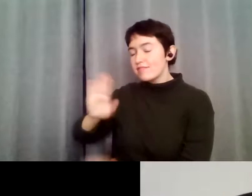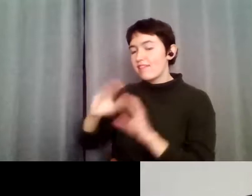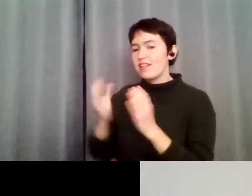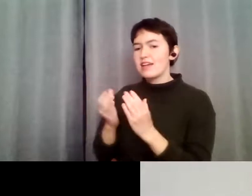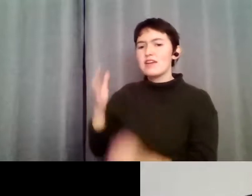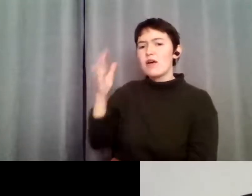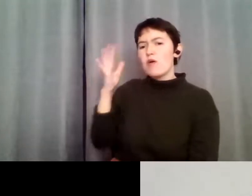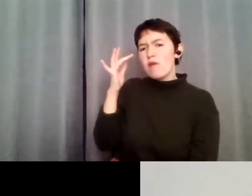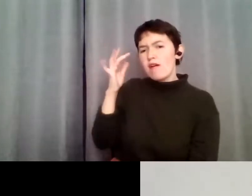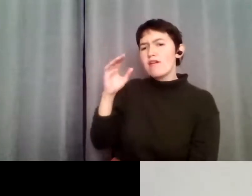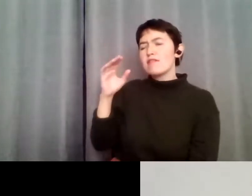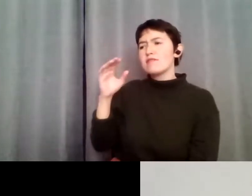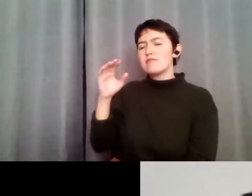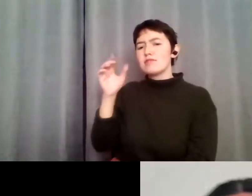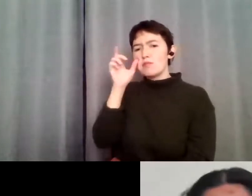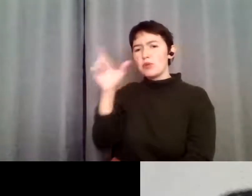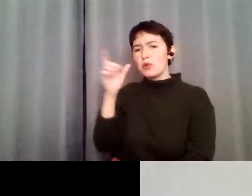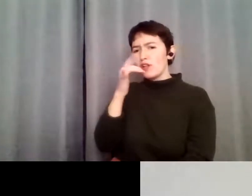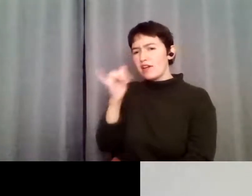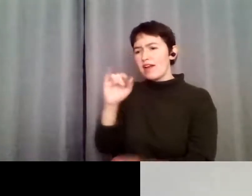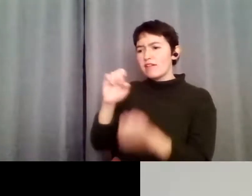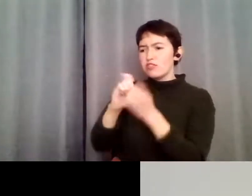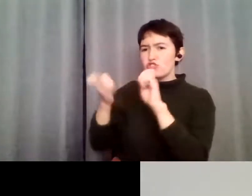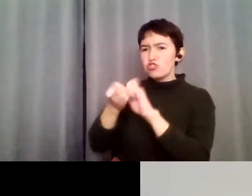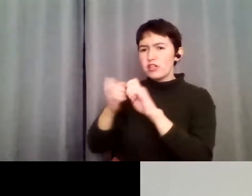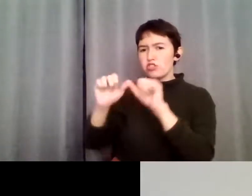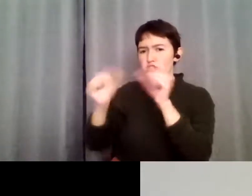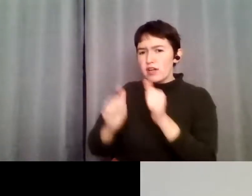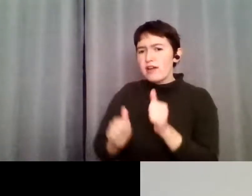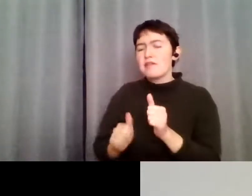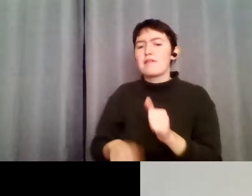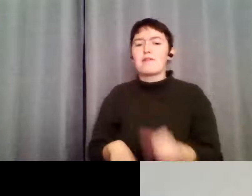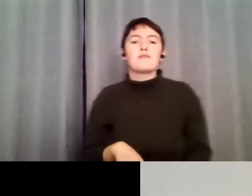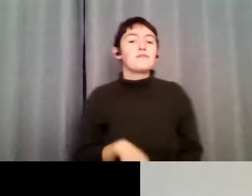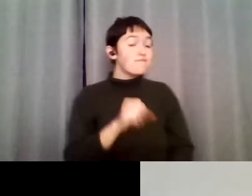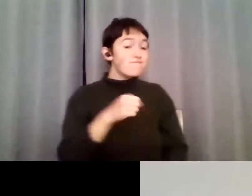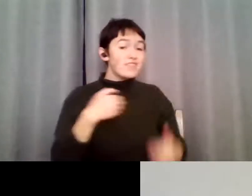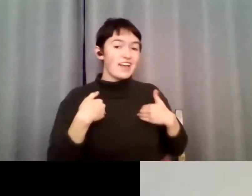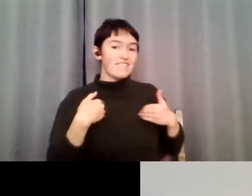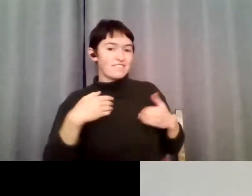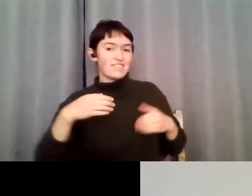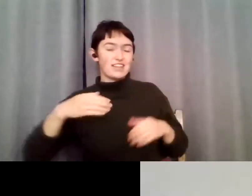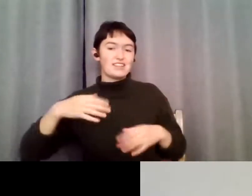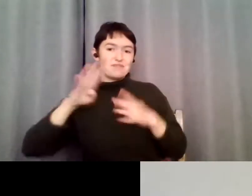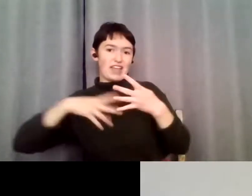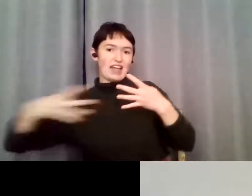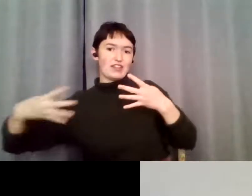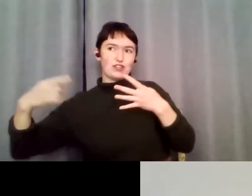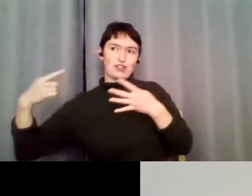see, I have my calendar of what the shape of the moon is like behind me. So the moon looks like it changes